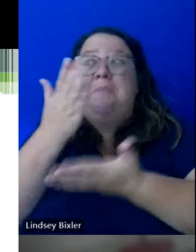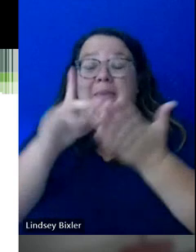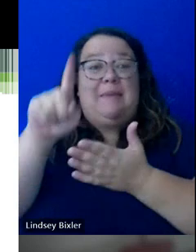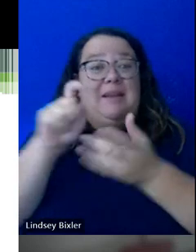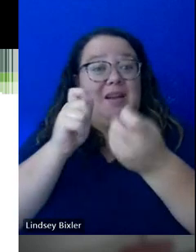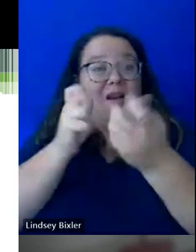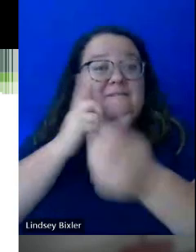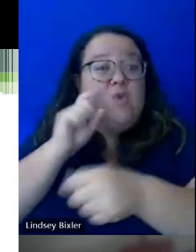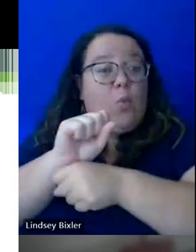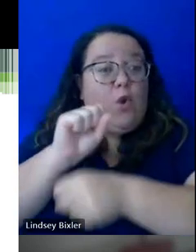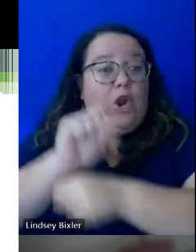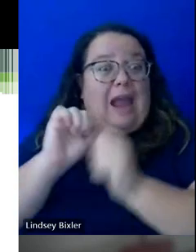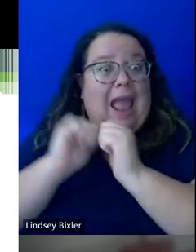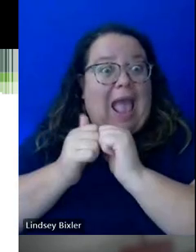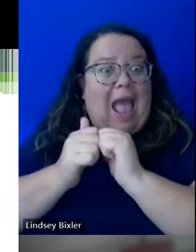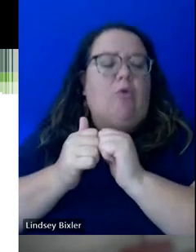And how are they going to do that?